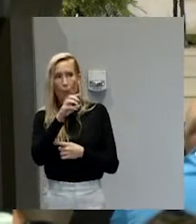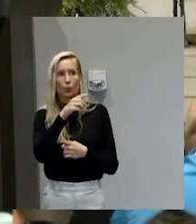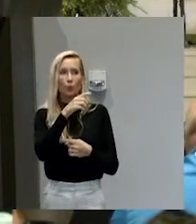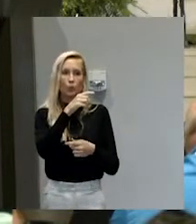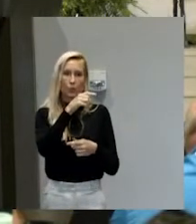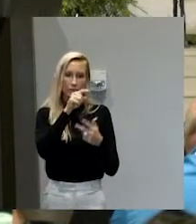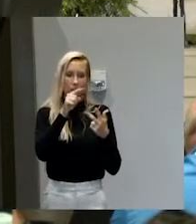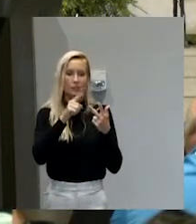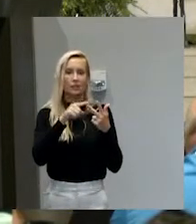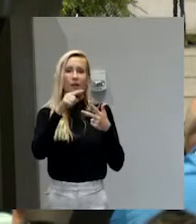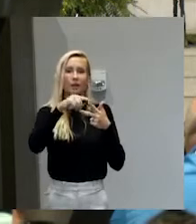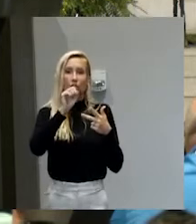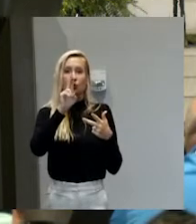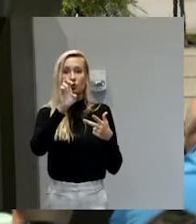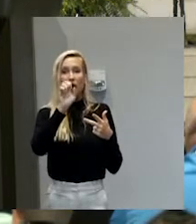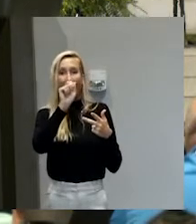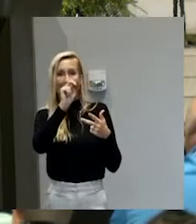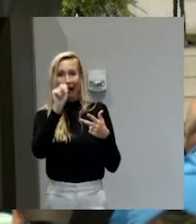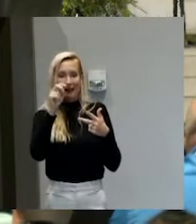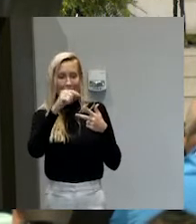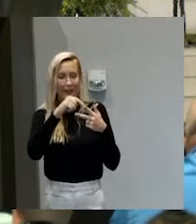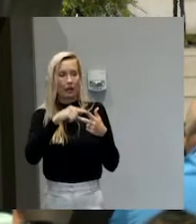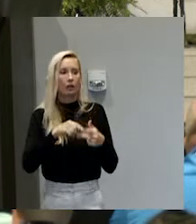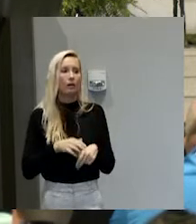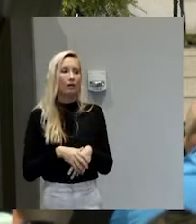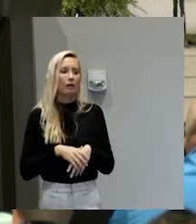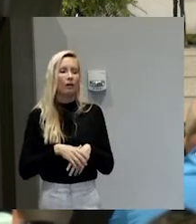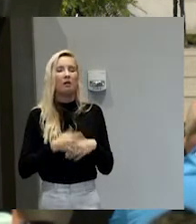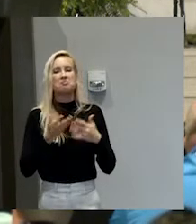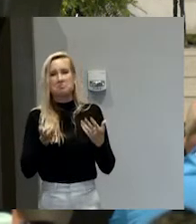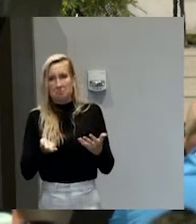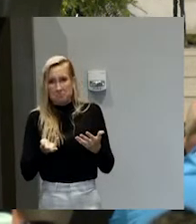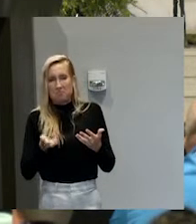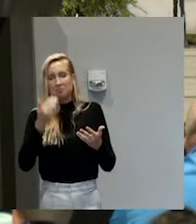obviously, with your particular relationship,